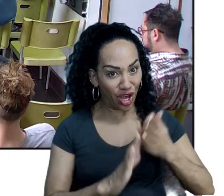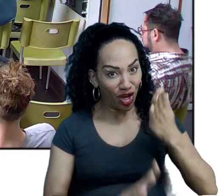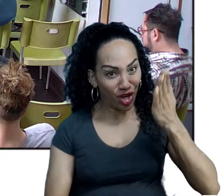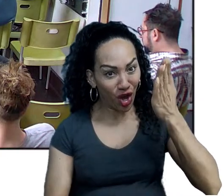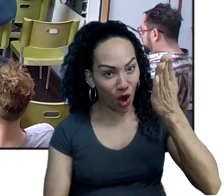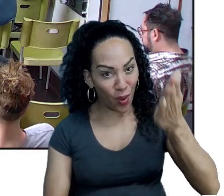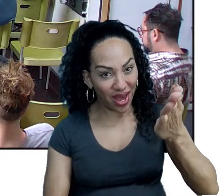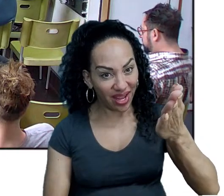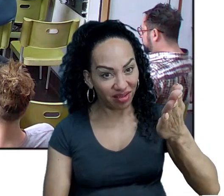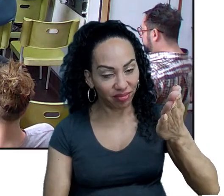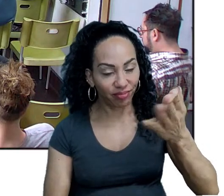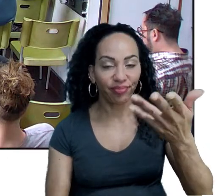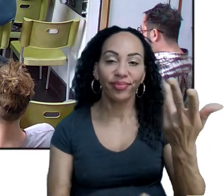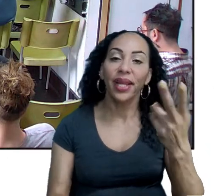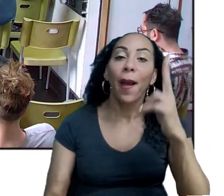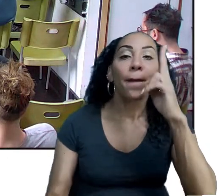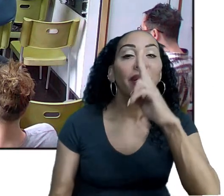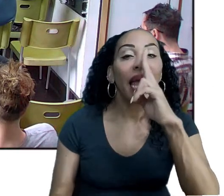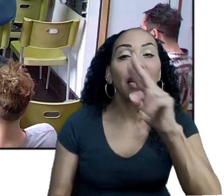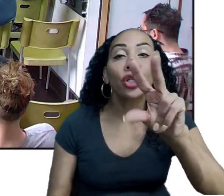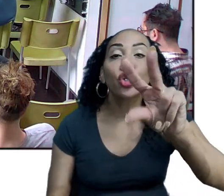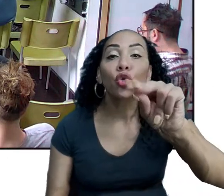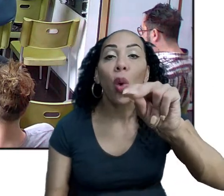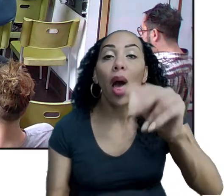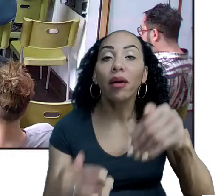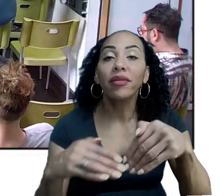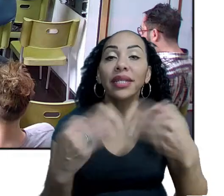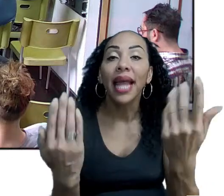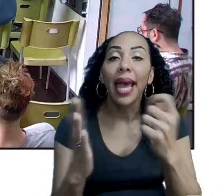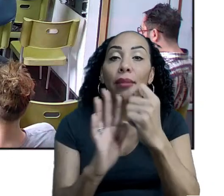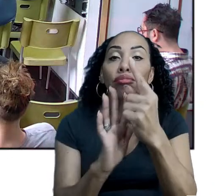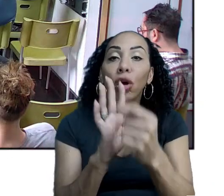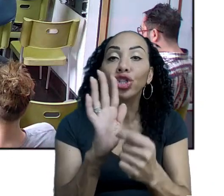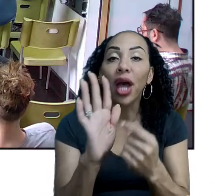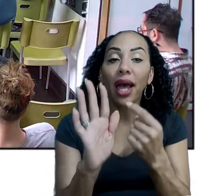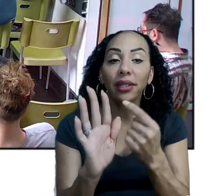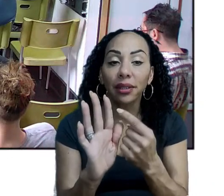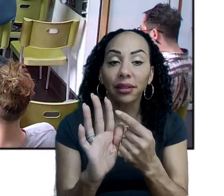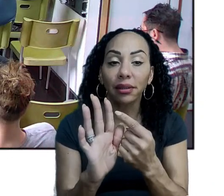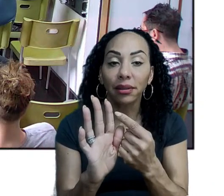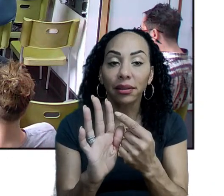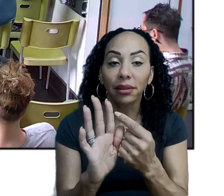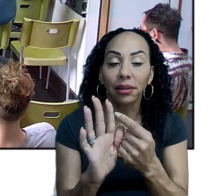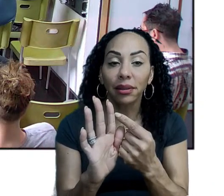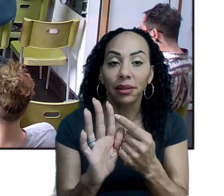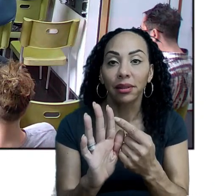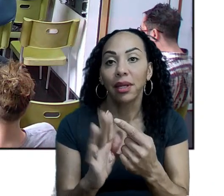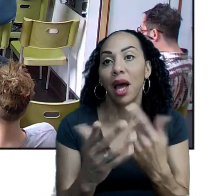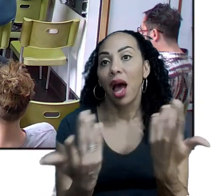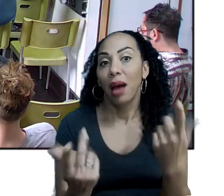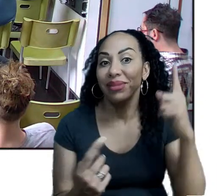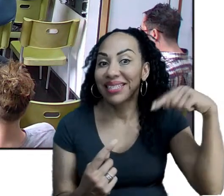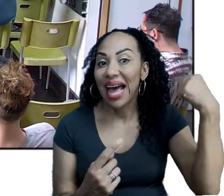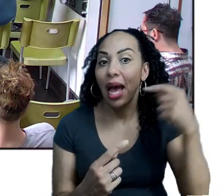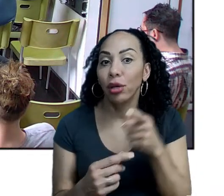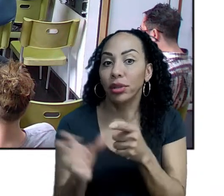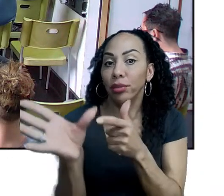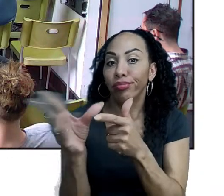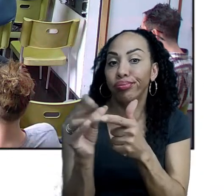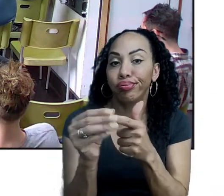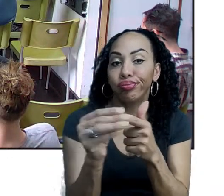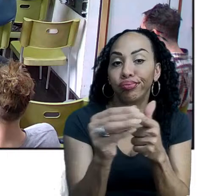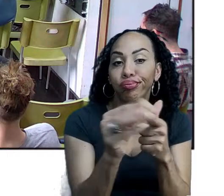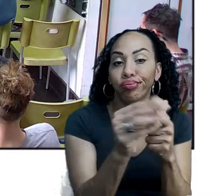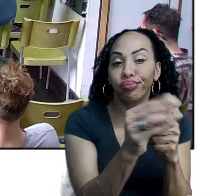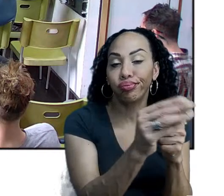it's a 12-day project, and all of those 12 days are just capturing sounds and exploring the world of sound. In the early days, I think maybe